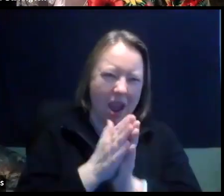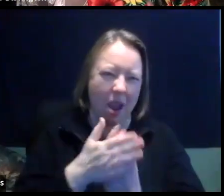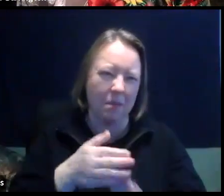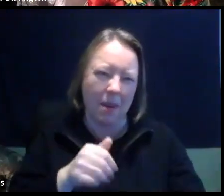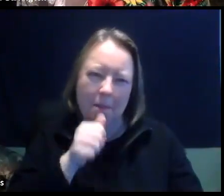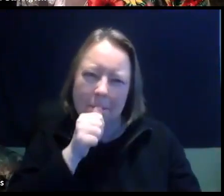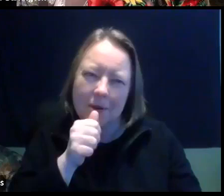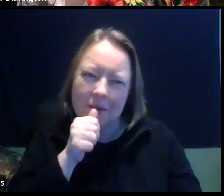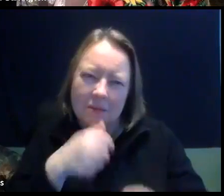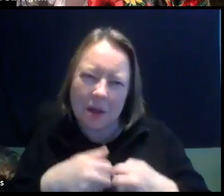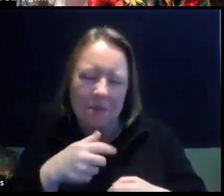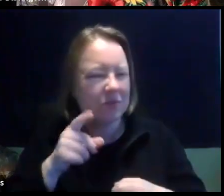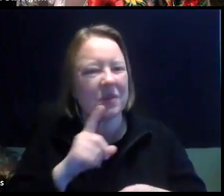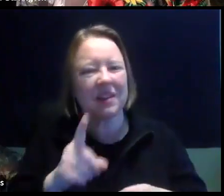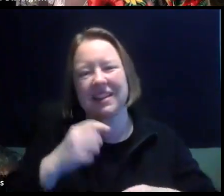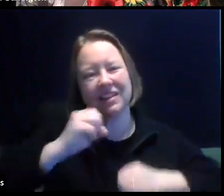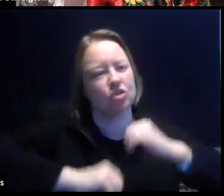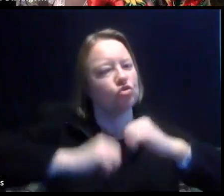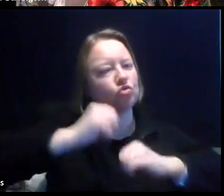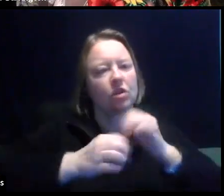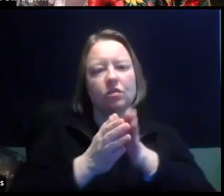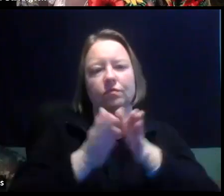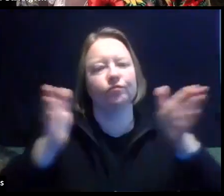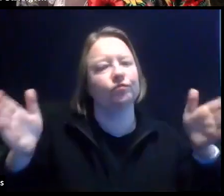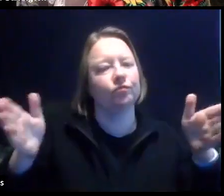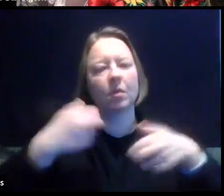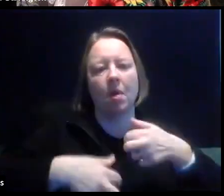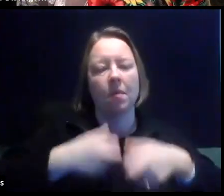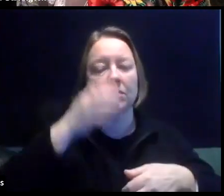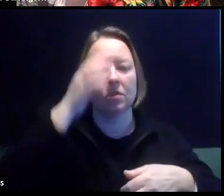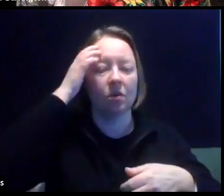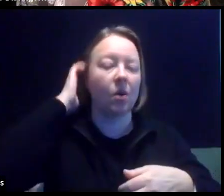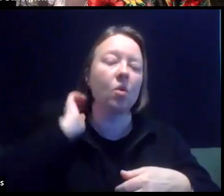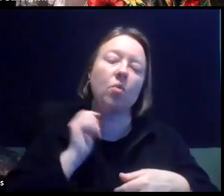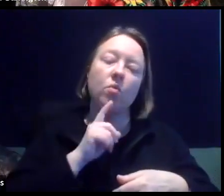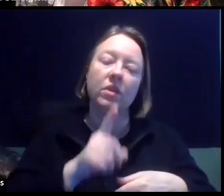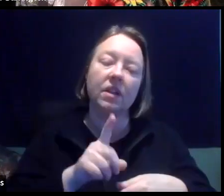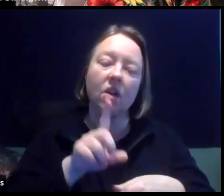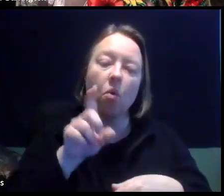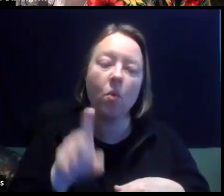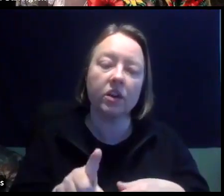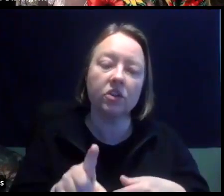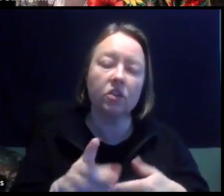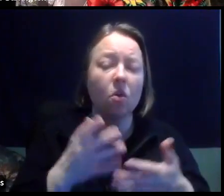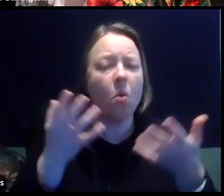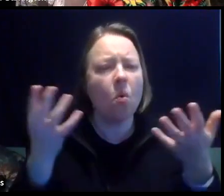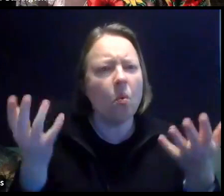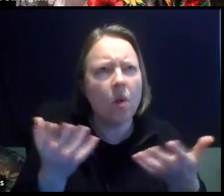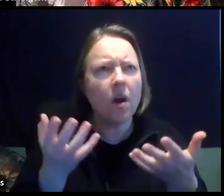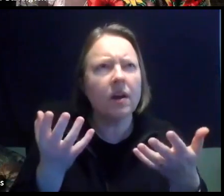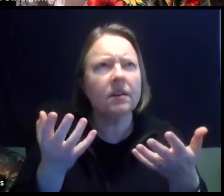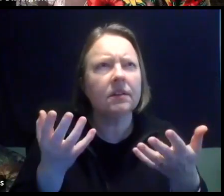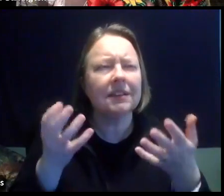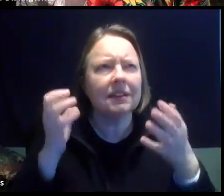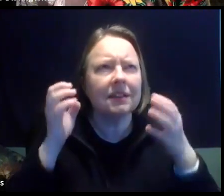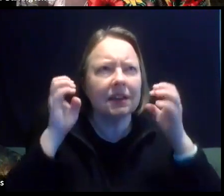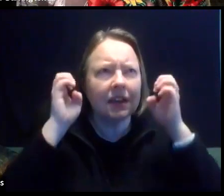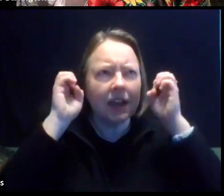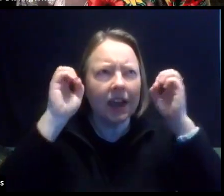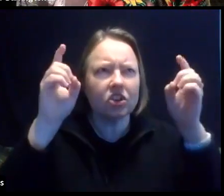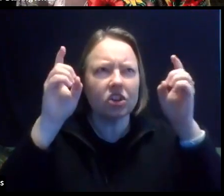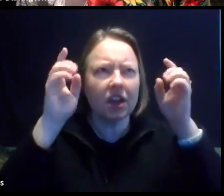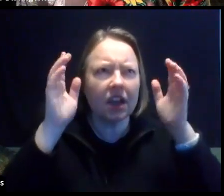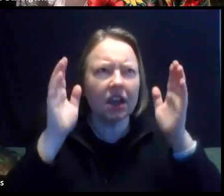That's a structural problem. So the question would really be, what do educators,